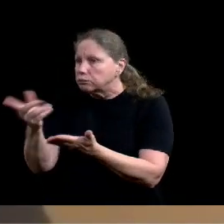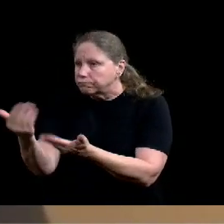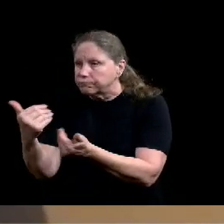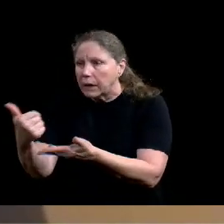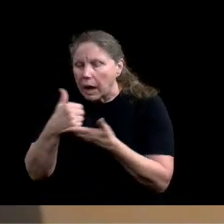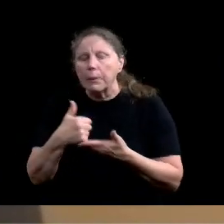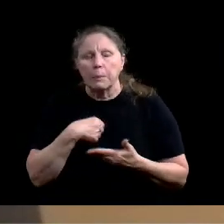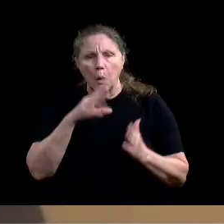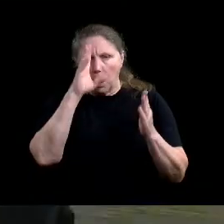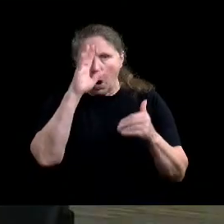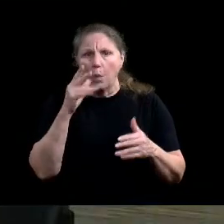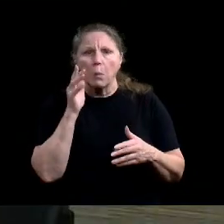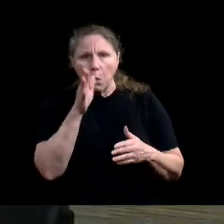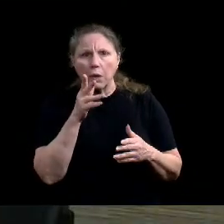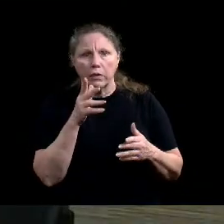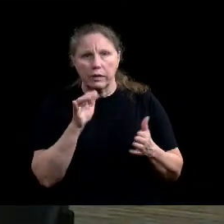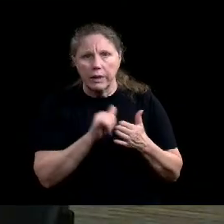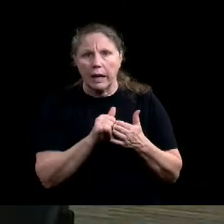weeks.